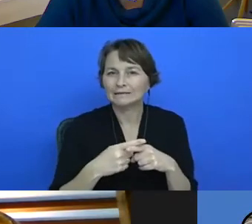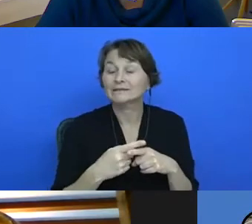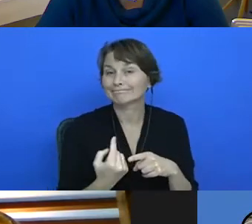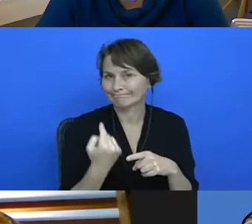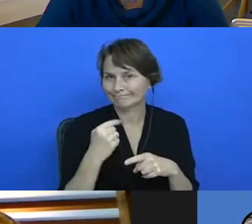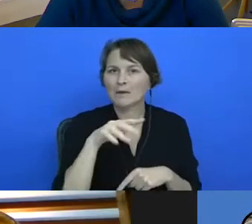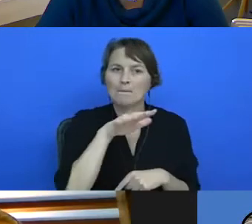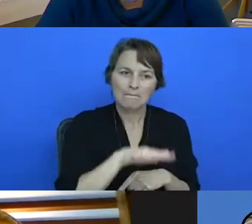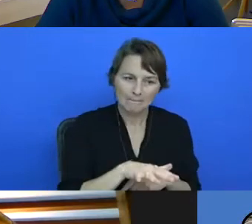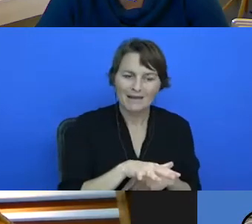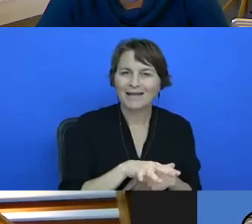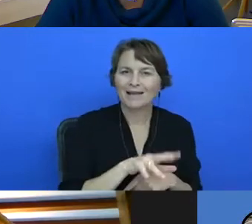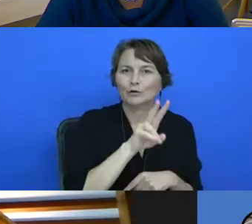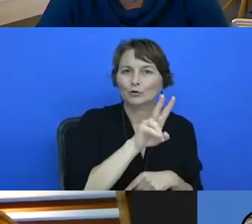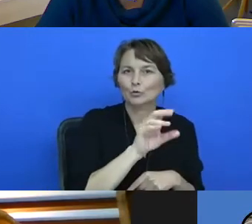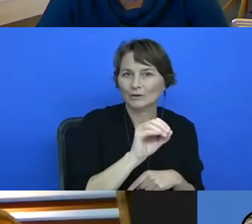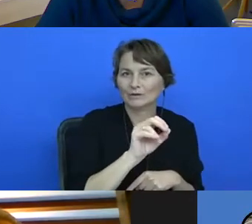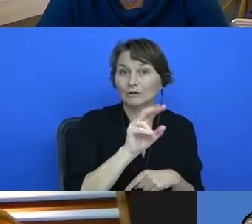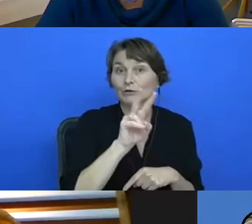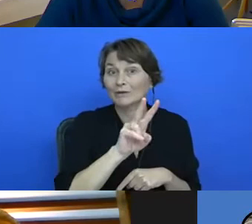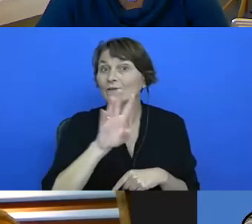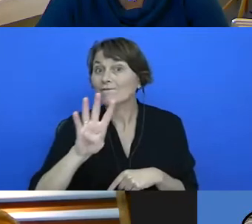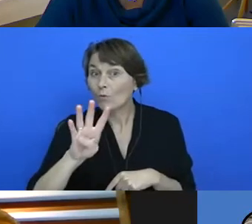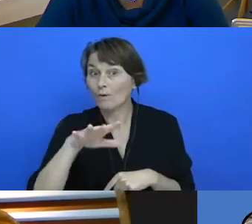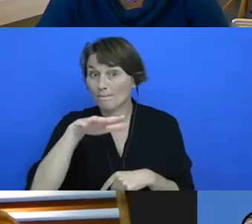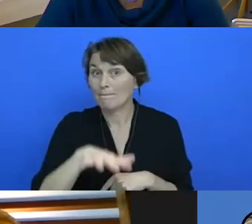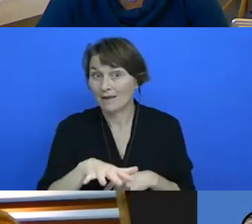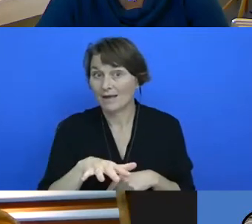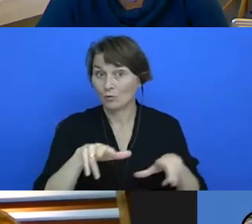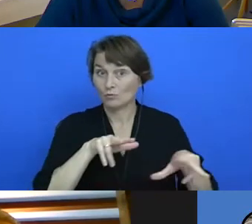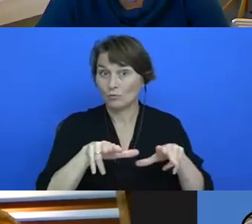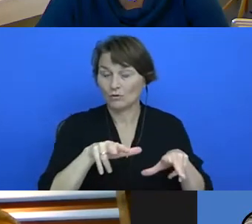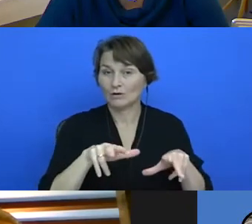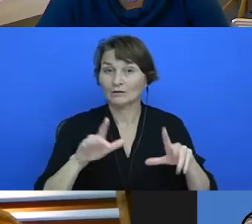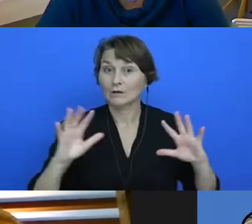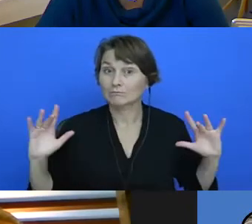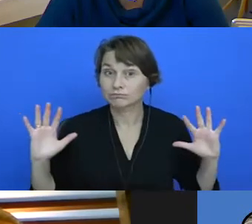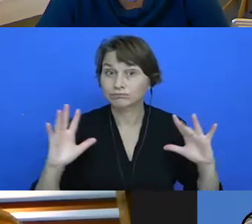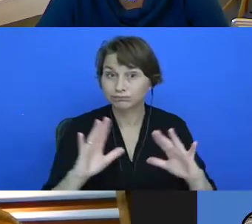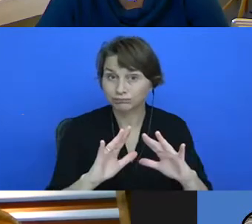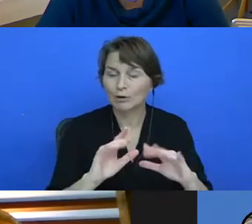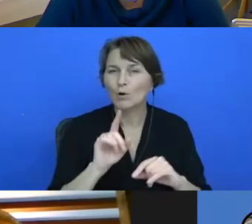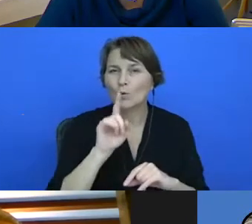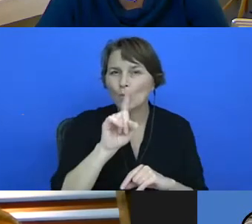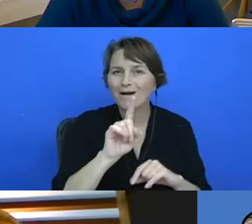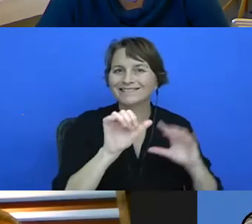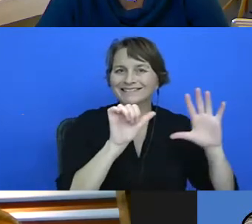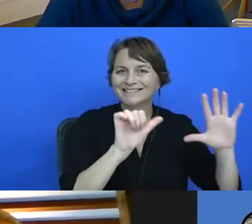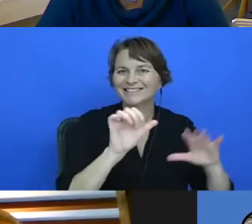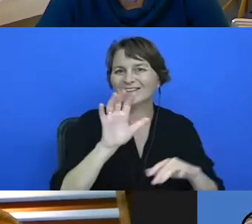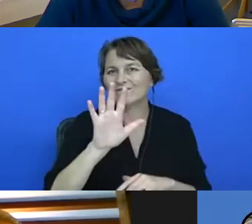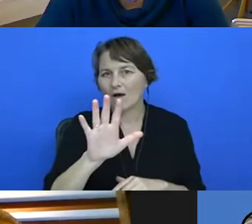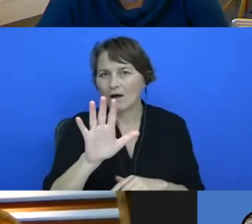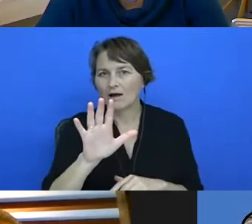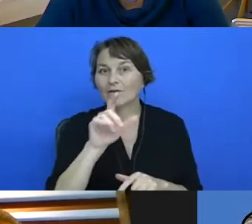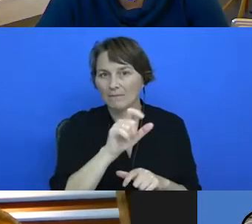the 24th of May. And we had 165 delegates from 29 countries